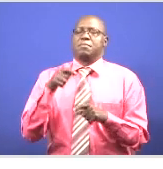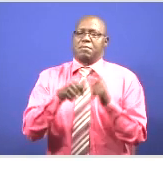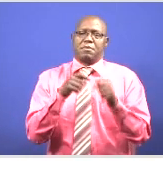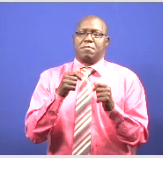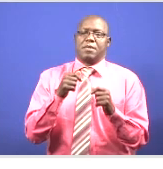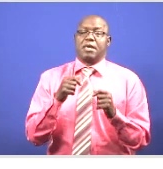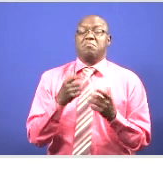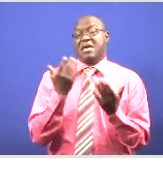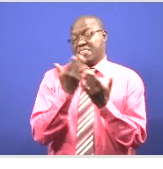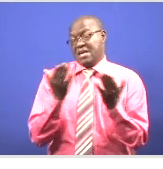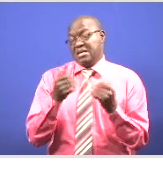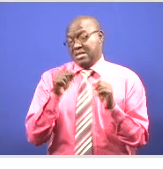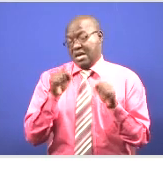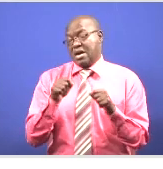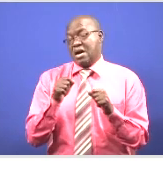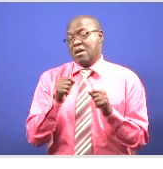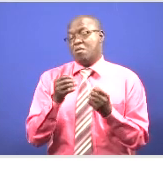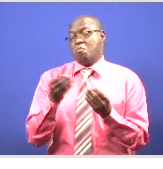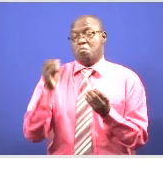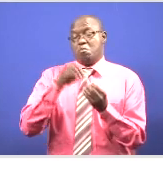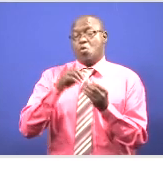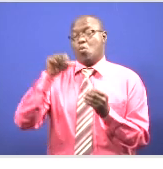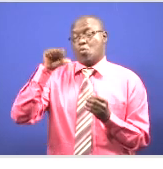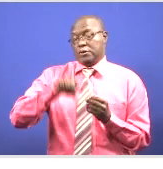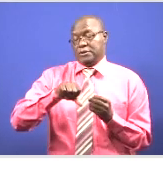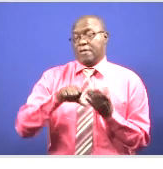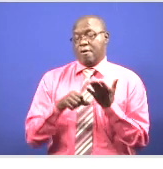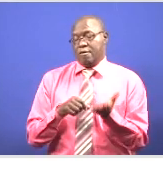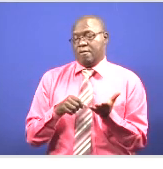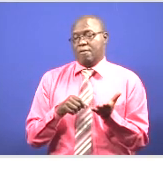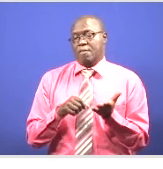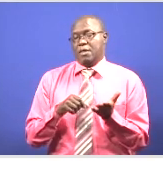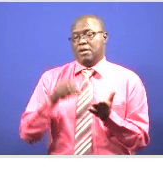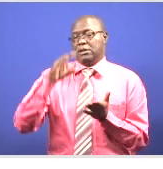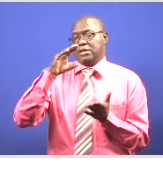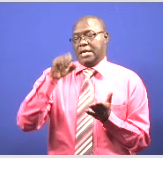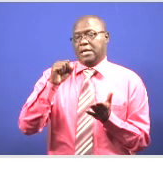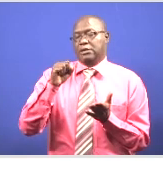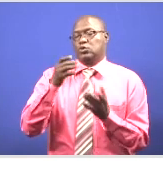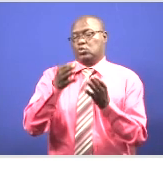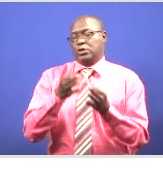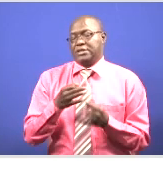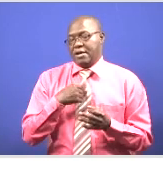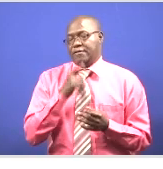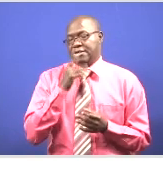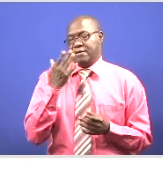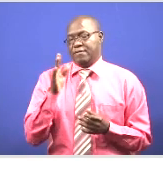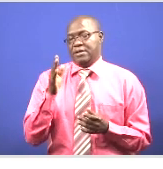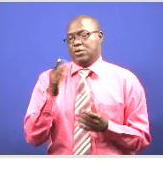worse in the coming days, as the CS for Treasury has said weeks